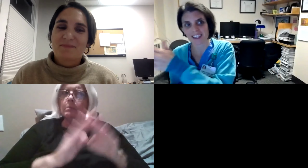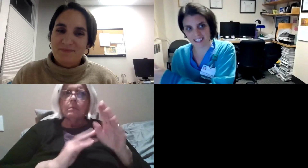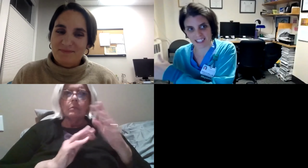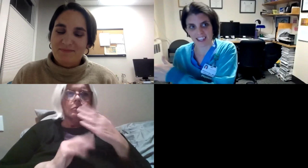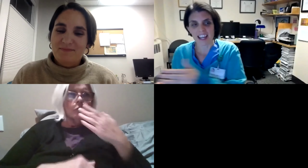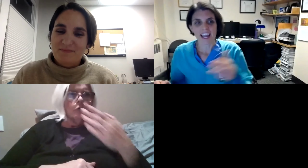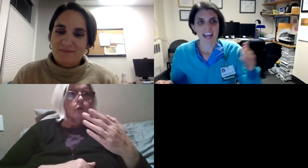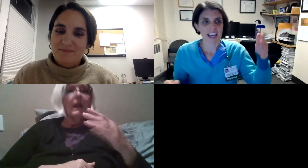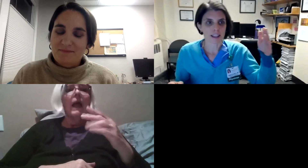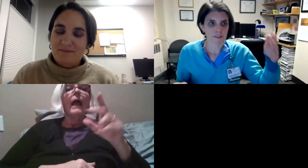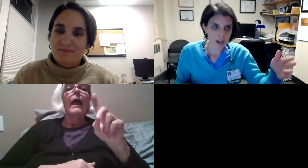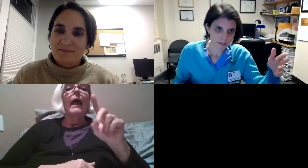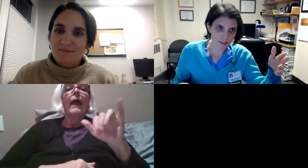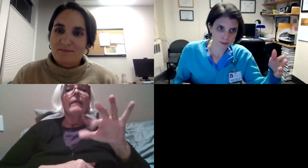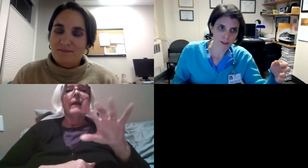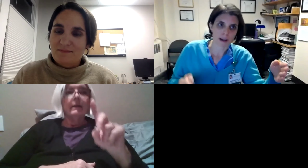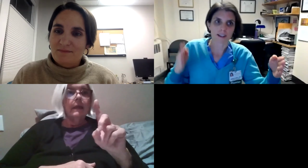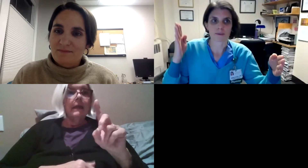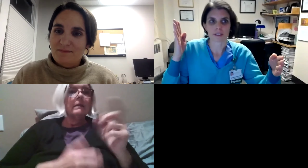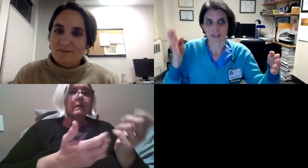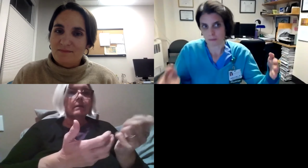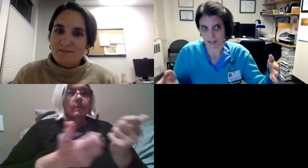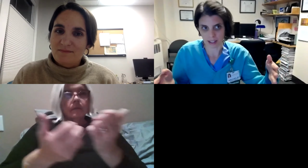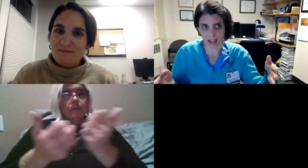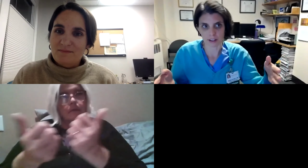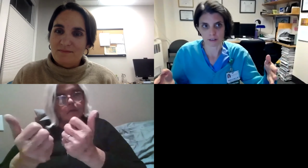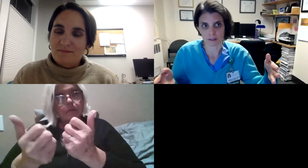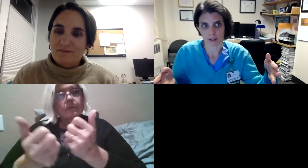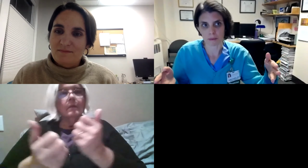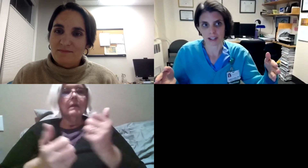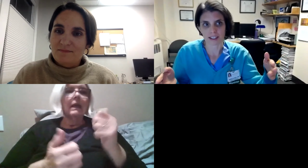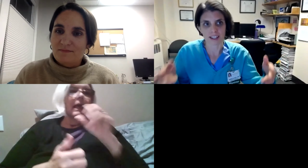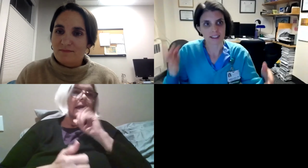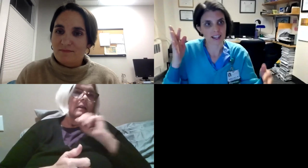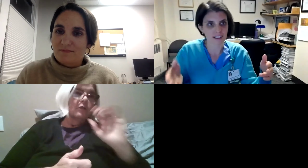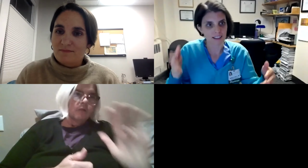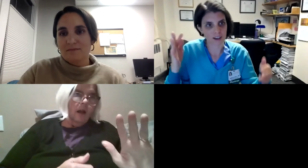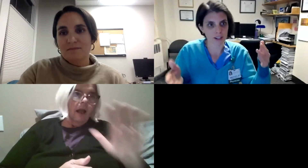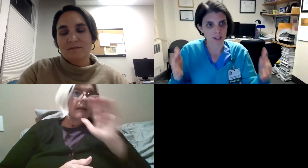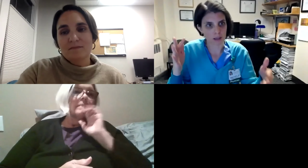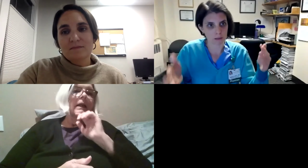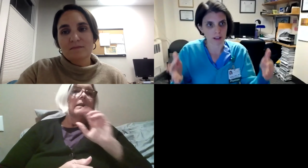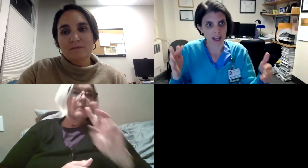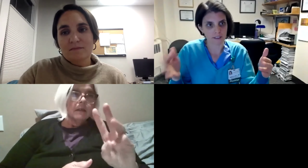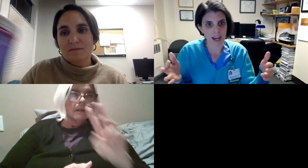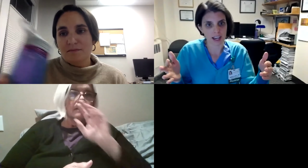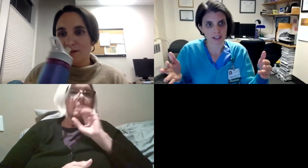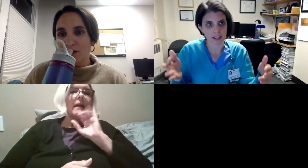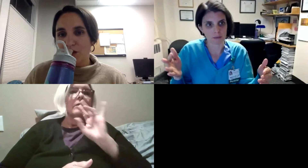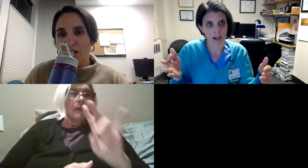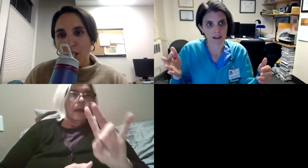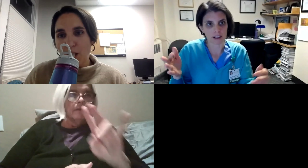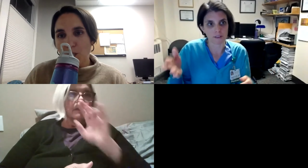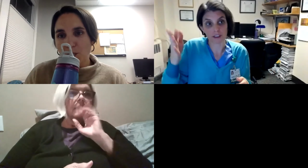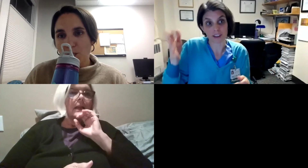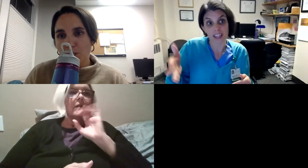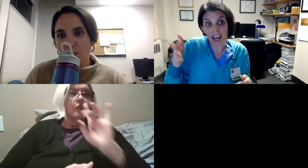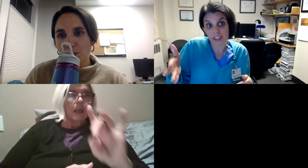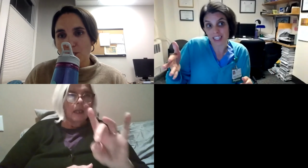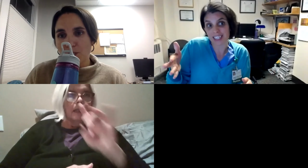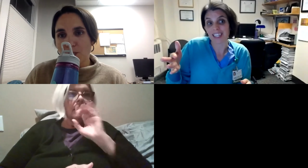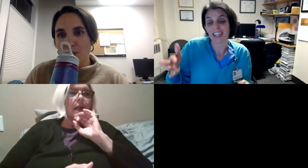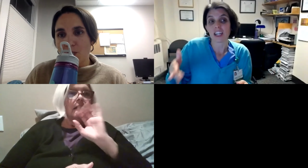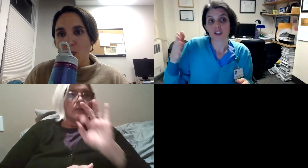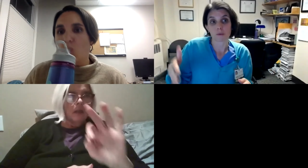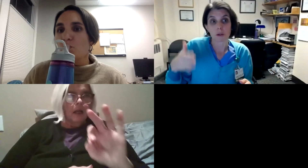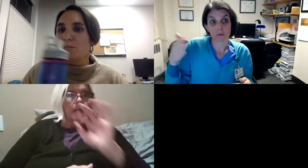8, and the 5-year-old response was the same as the 11-year-old response, because that's a question that people have had. Well, if they're